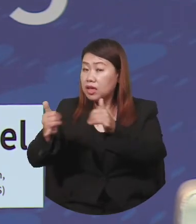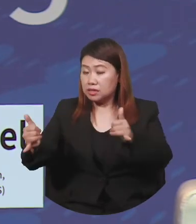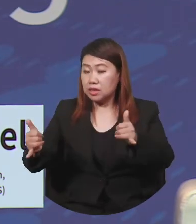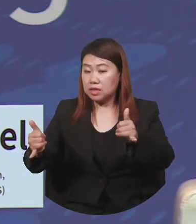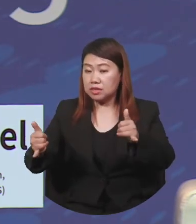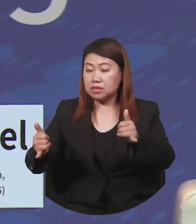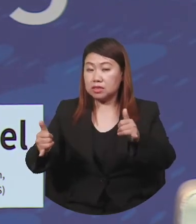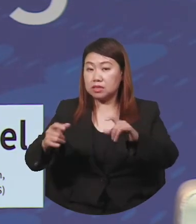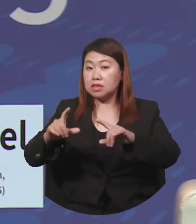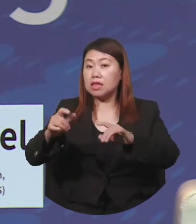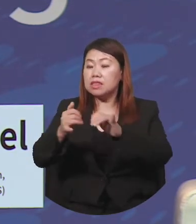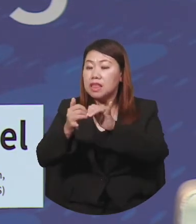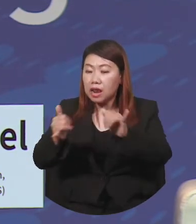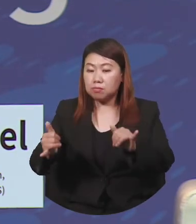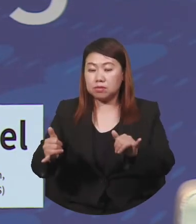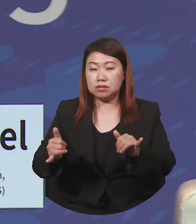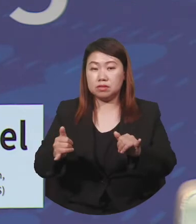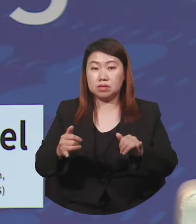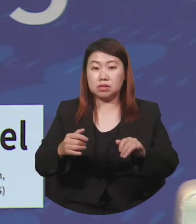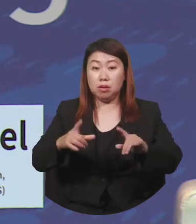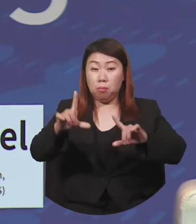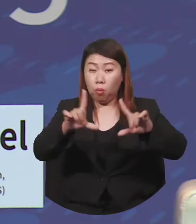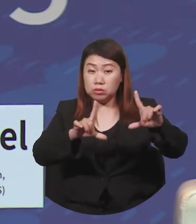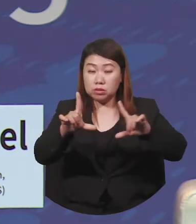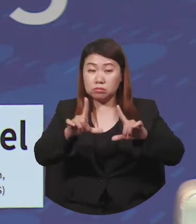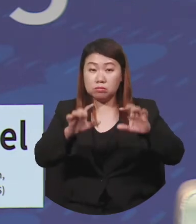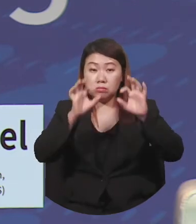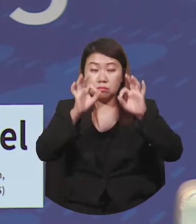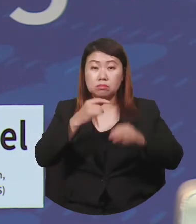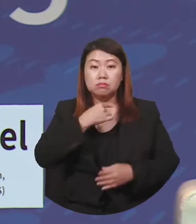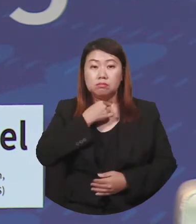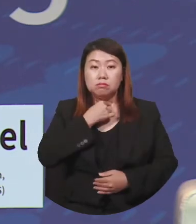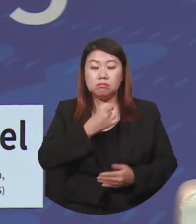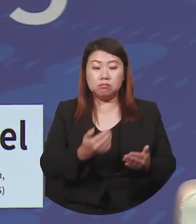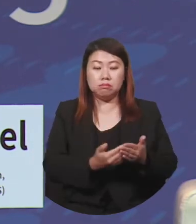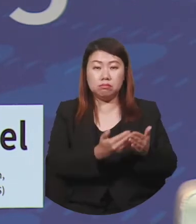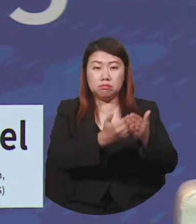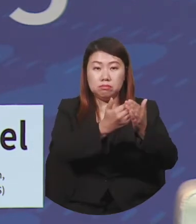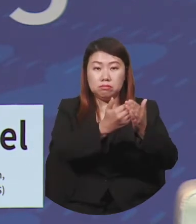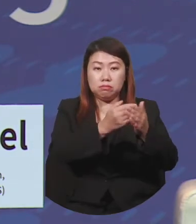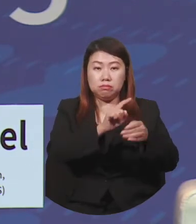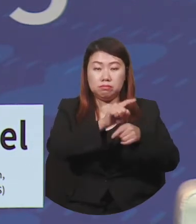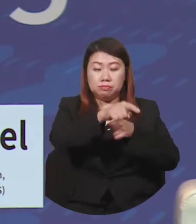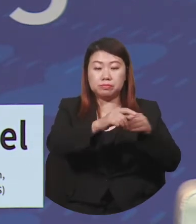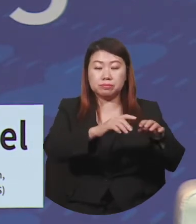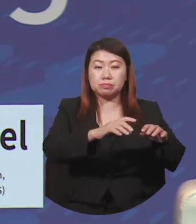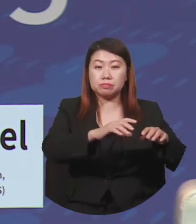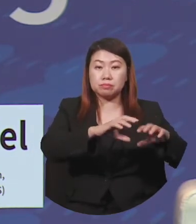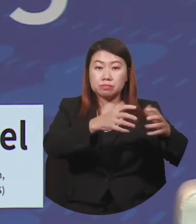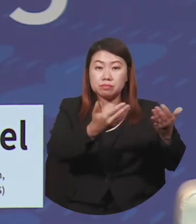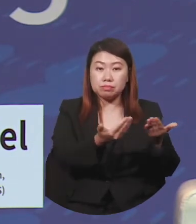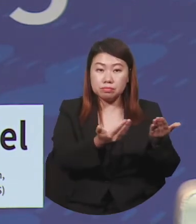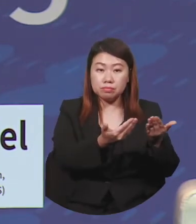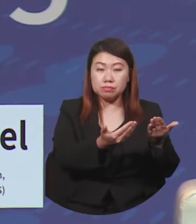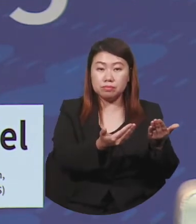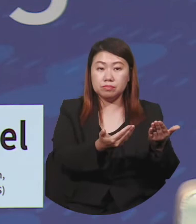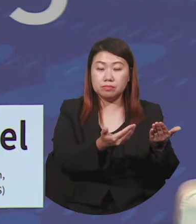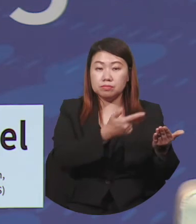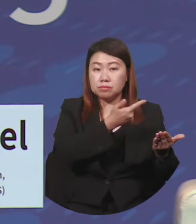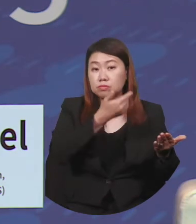diplomacy could be important for developmental purposes, but also to lead the way for other